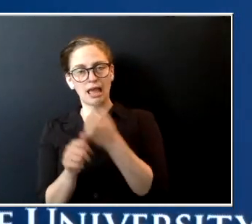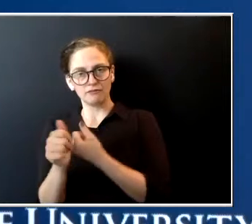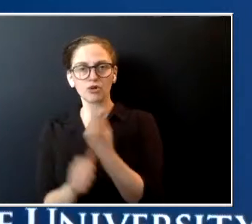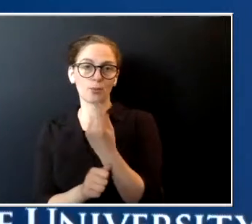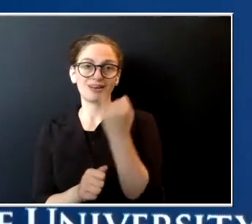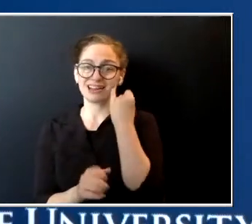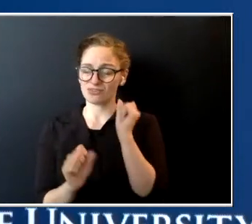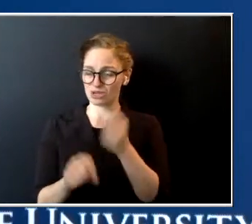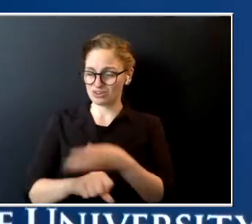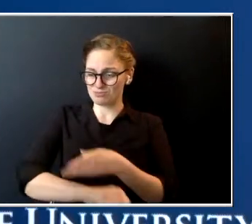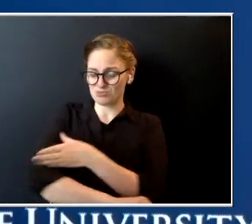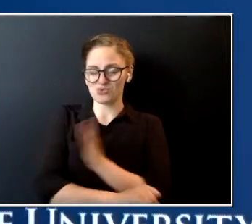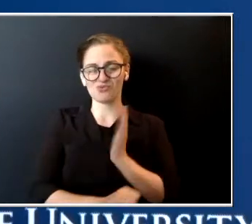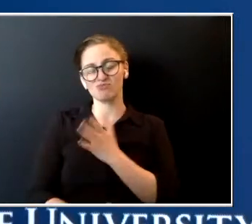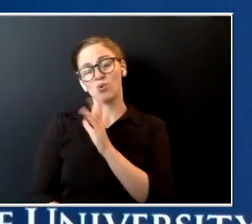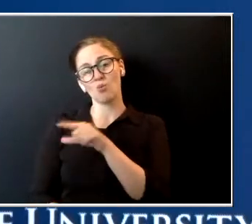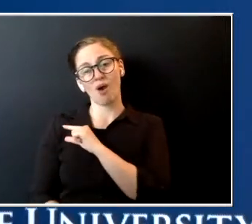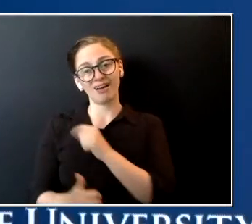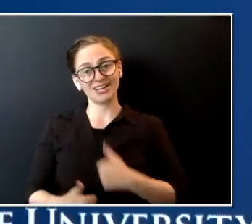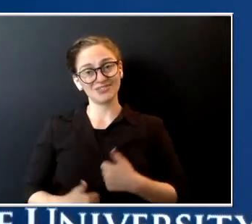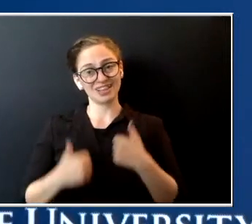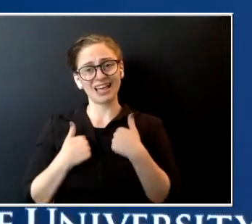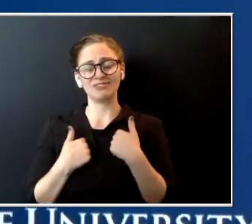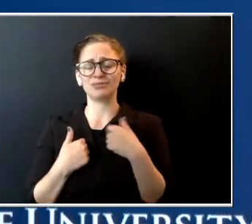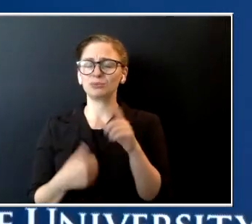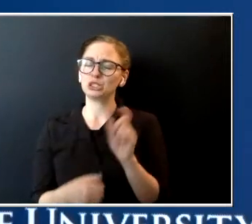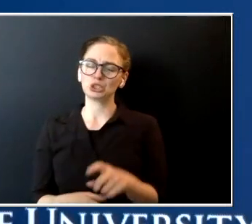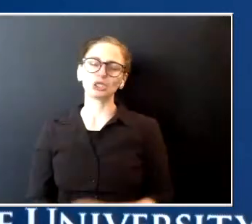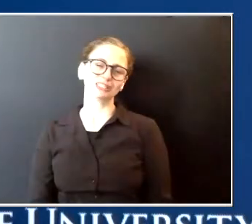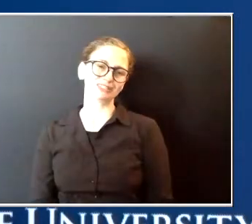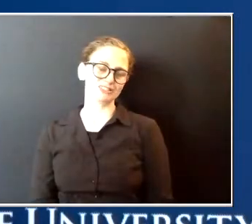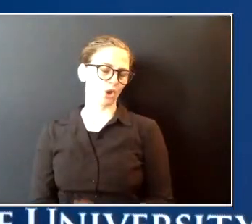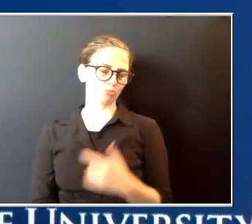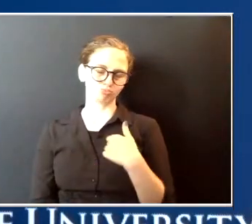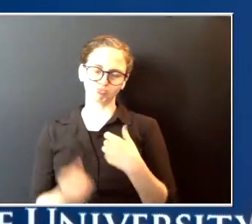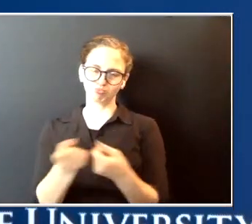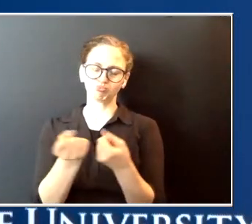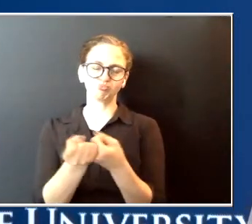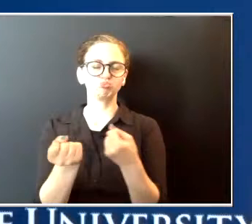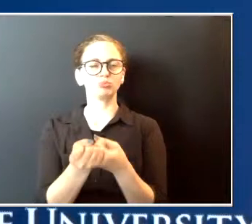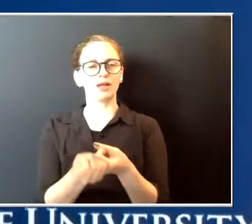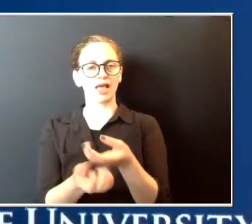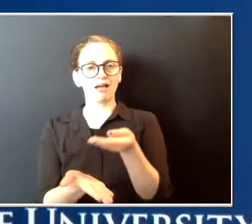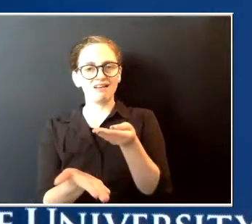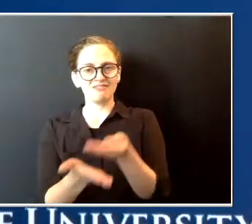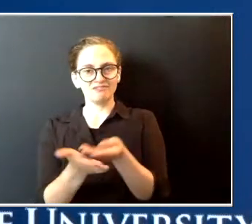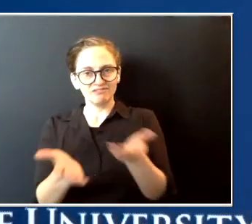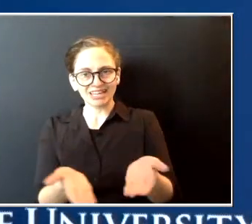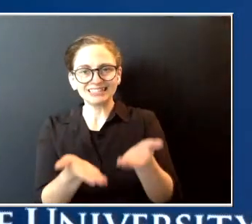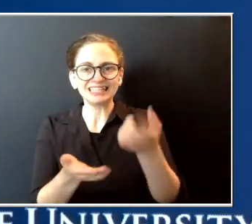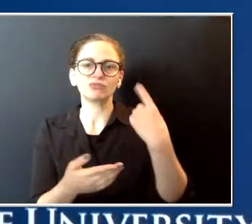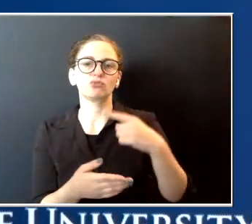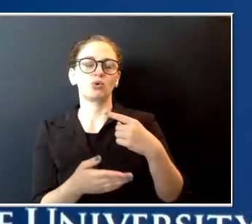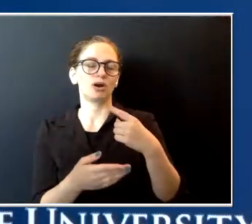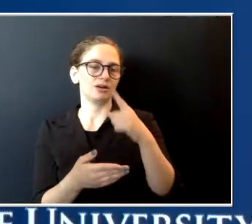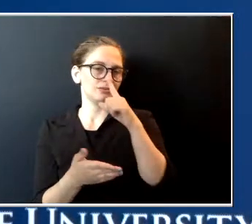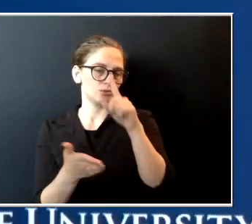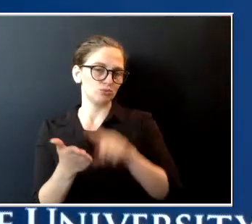that. So I certainly would always promote that funding and of the research and medical